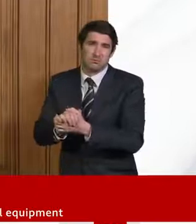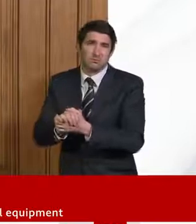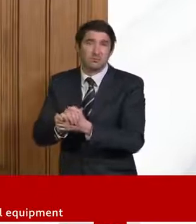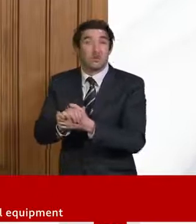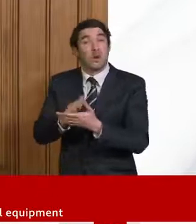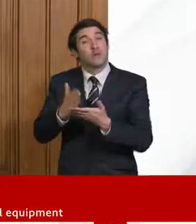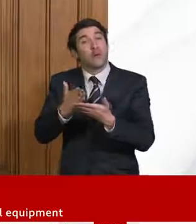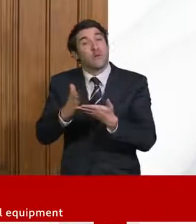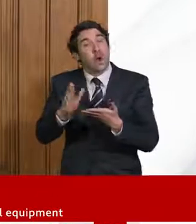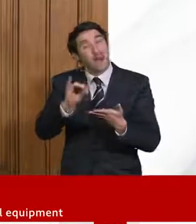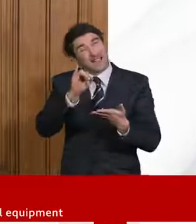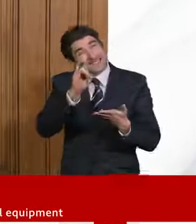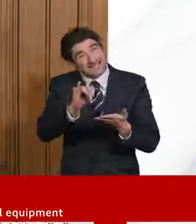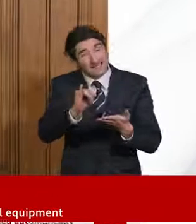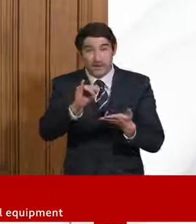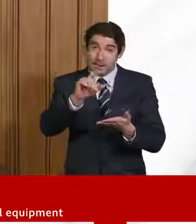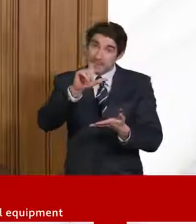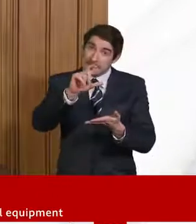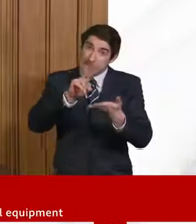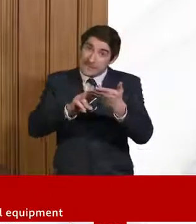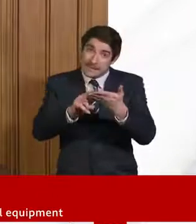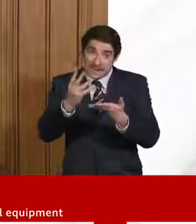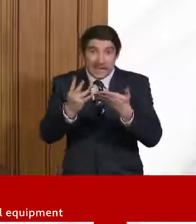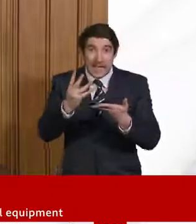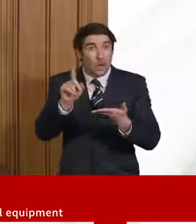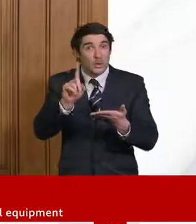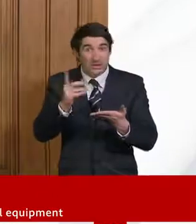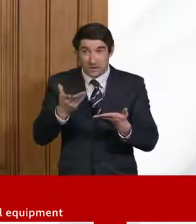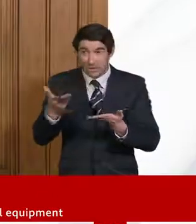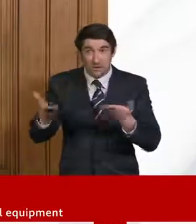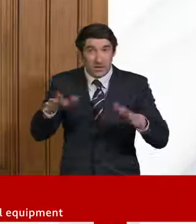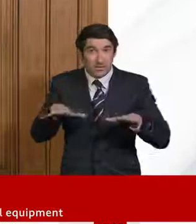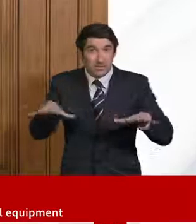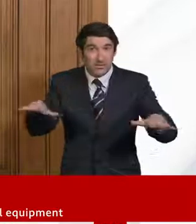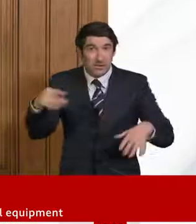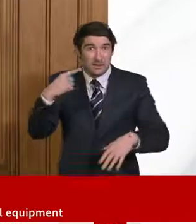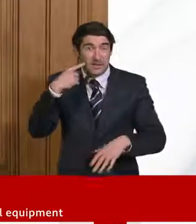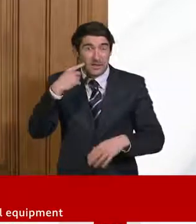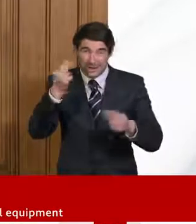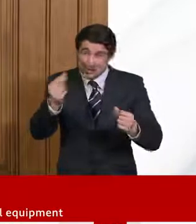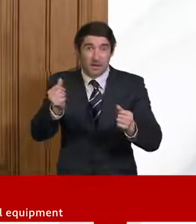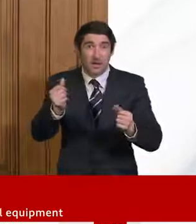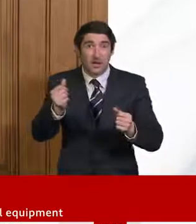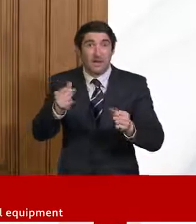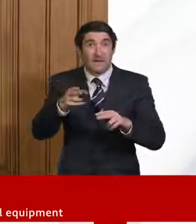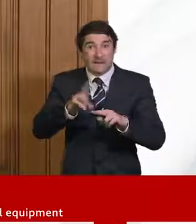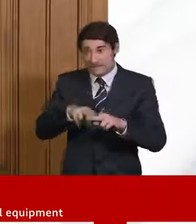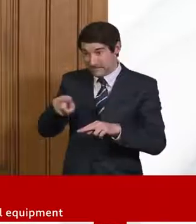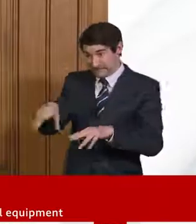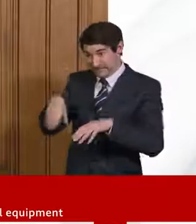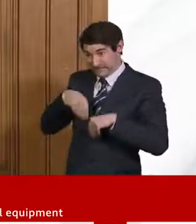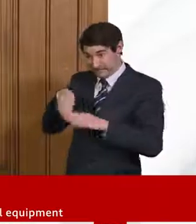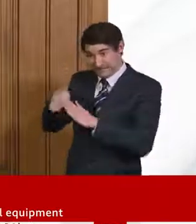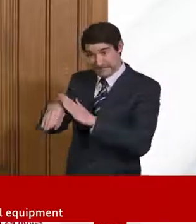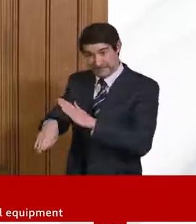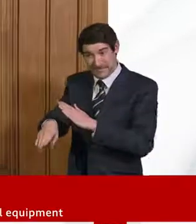impact of the virus, this particular virus, we do need to think carefully about when people are discharged from hospital, if they have had COVID, and so we have